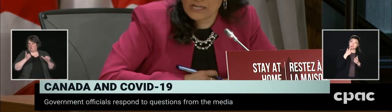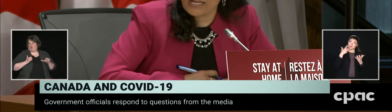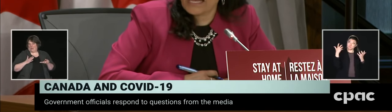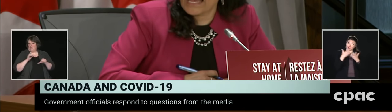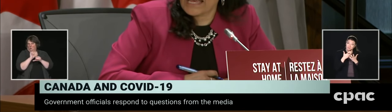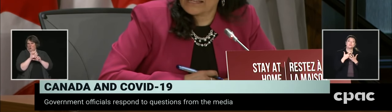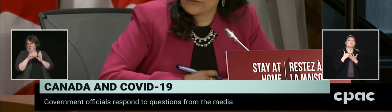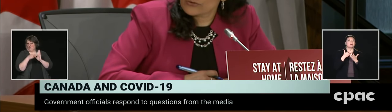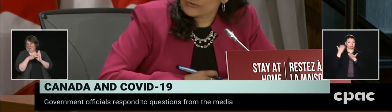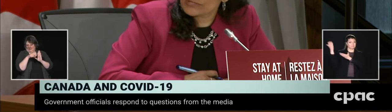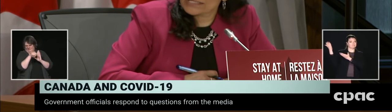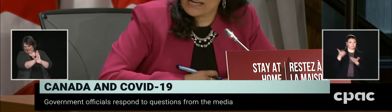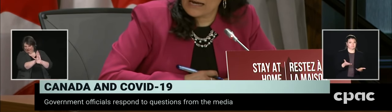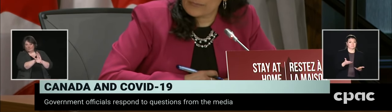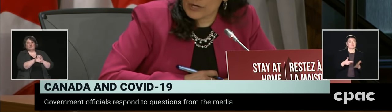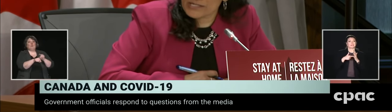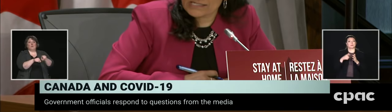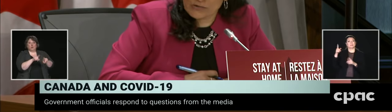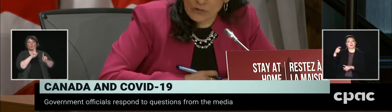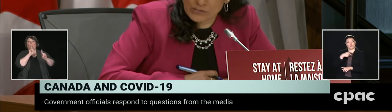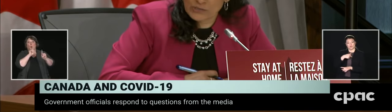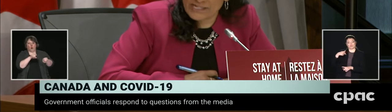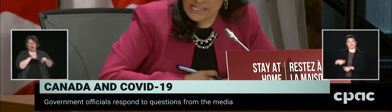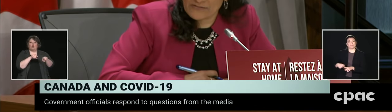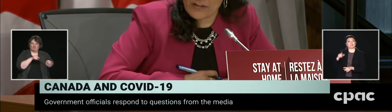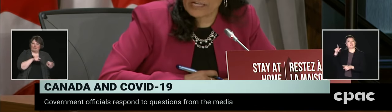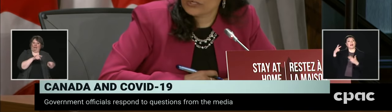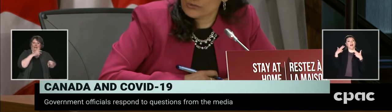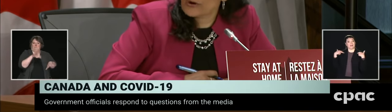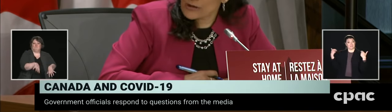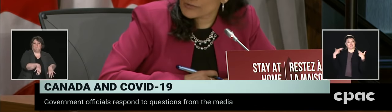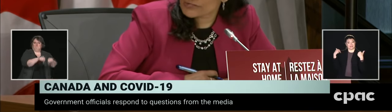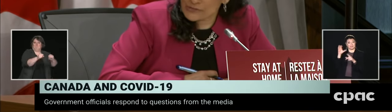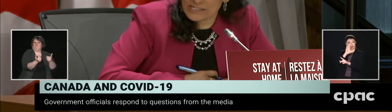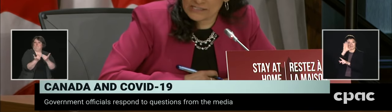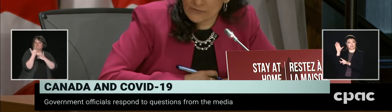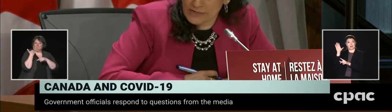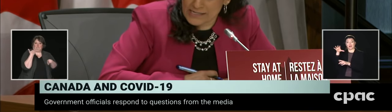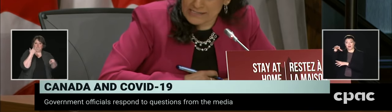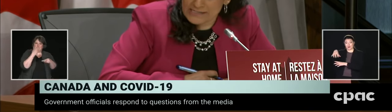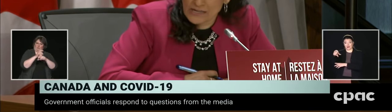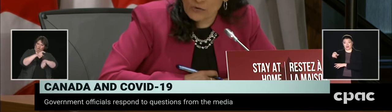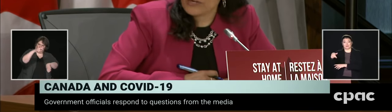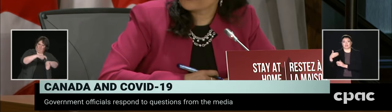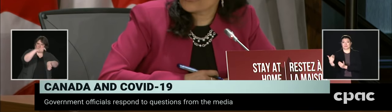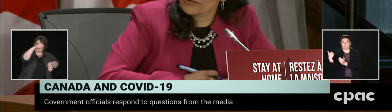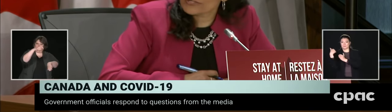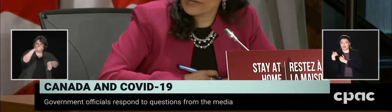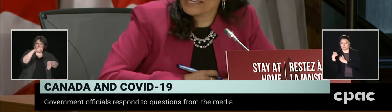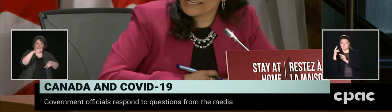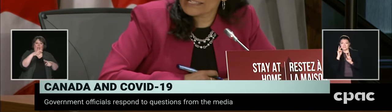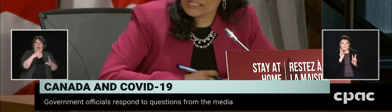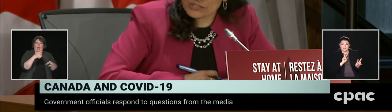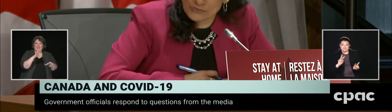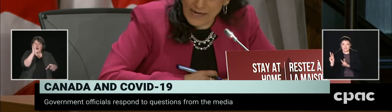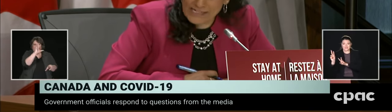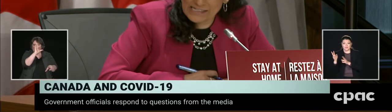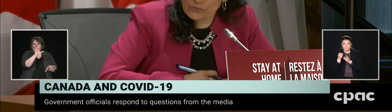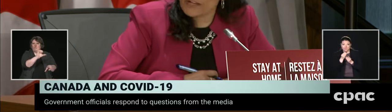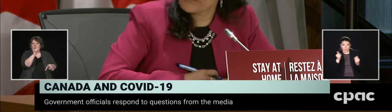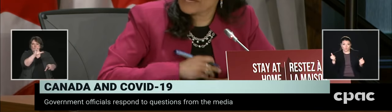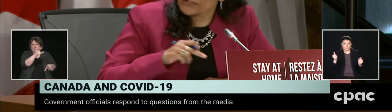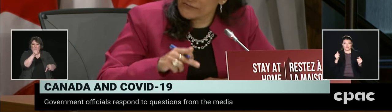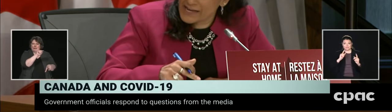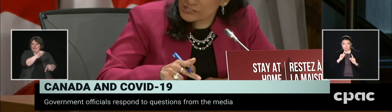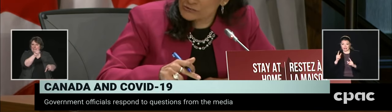schedule. And those parties are also identifying new opportunities for us. We are also engaging